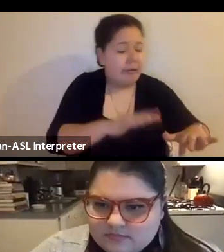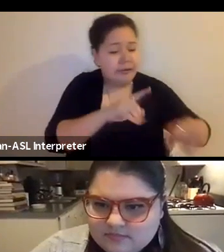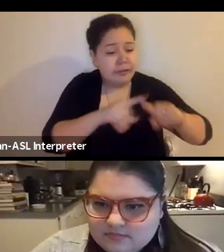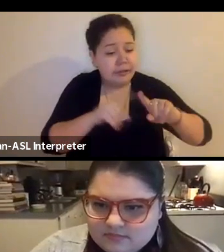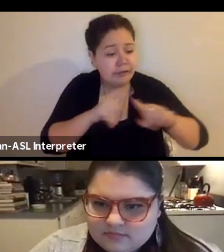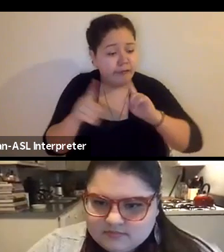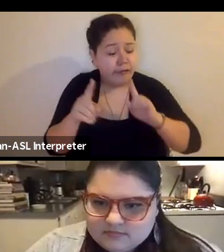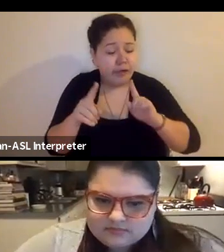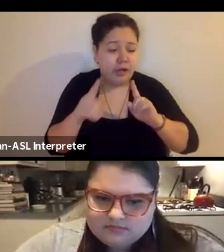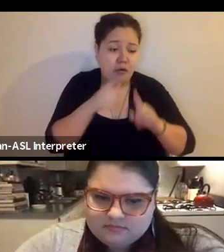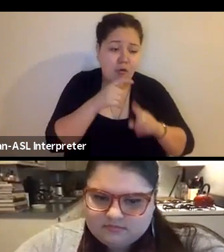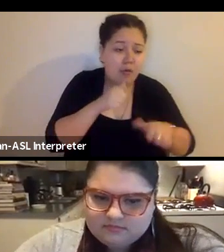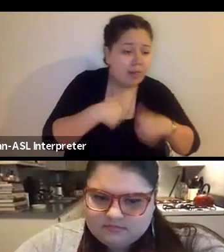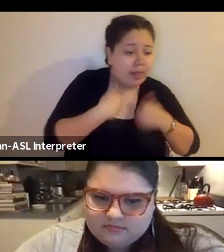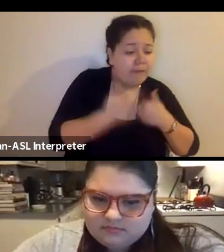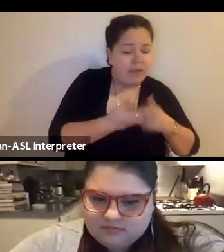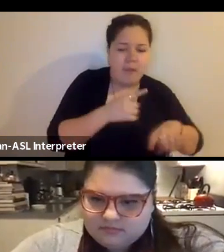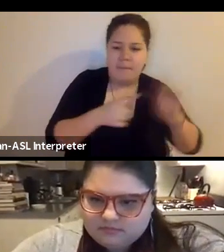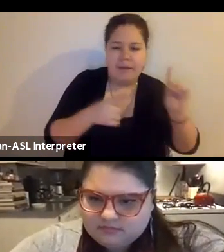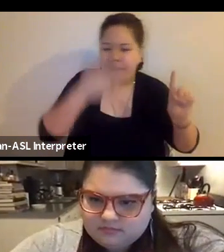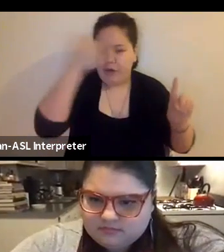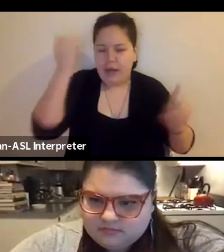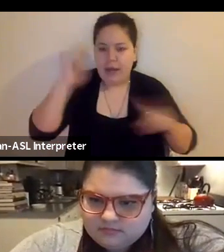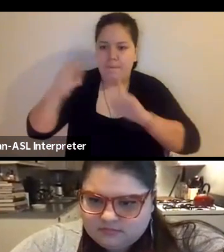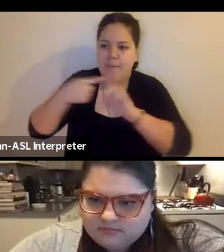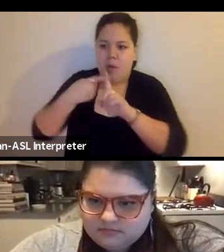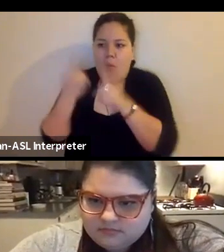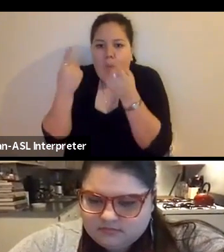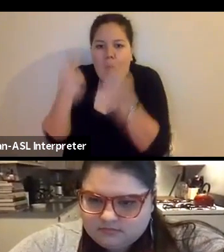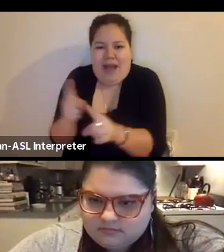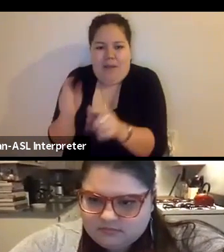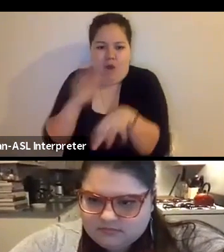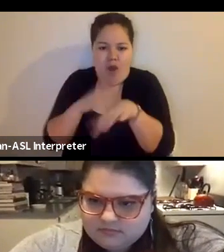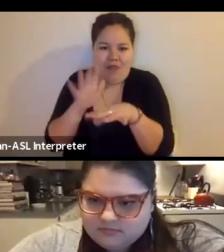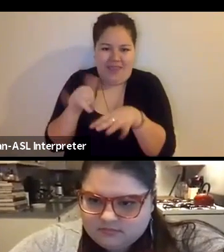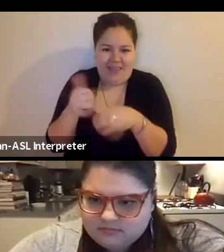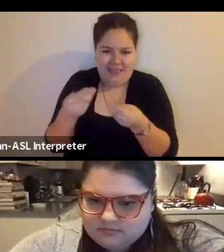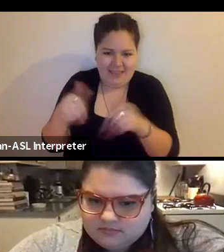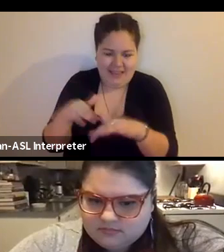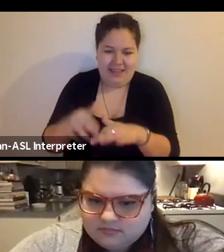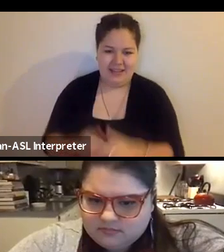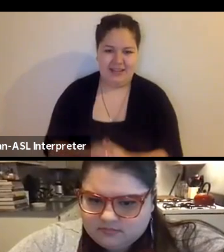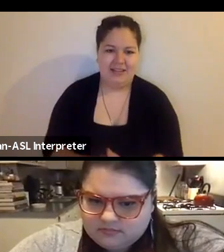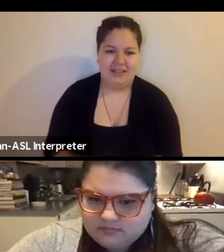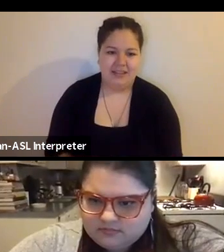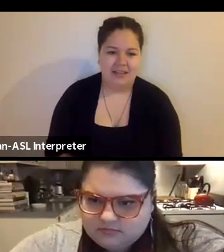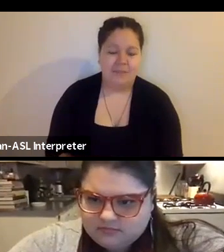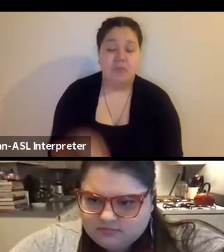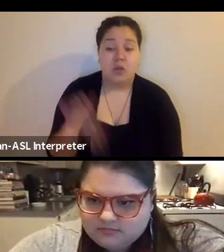thinking about my alma mater, Vanderbilt University. And in the times that they did do